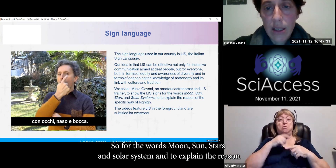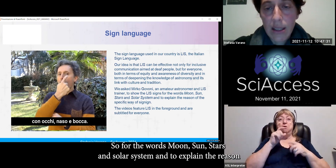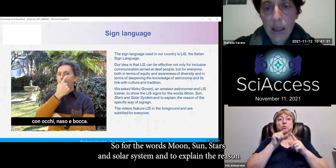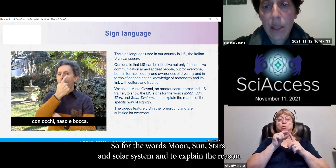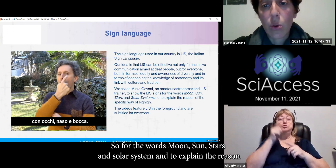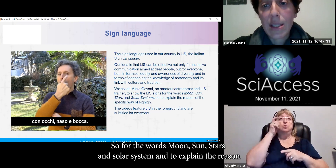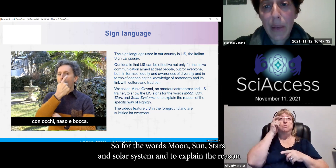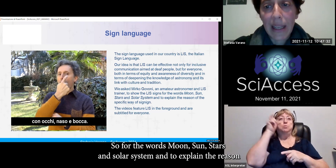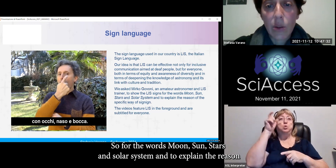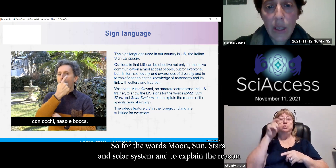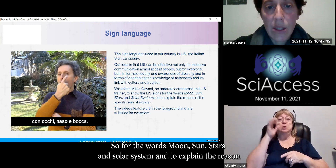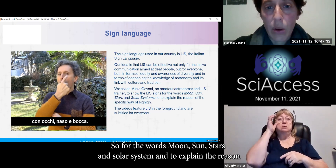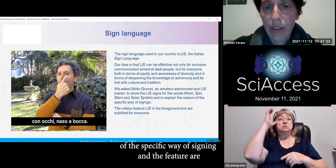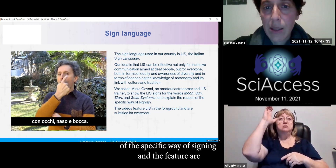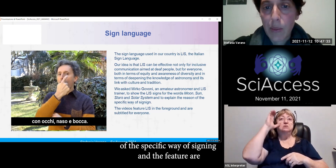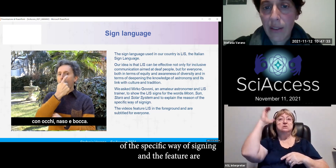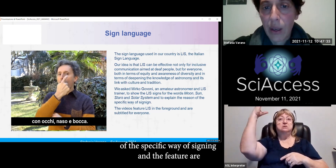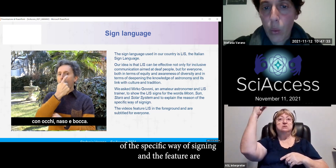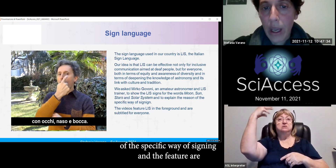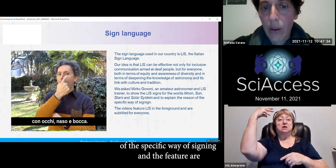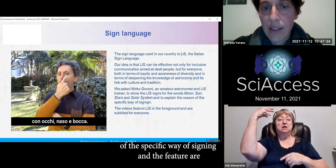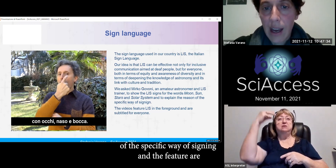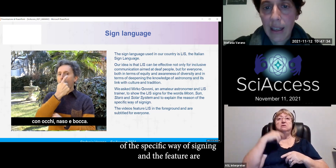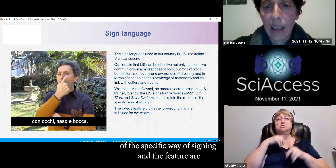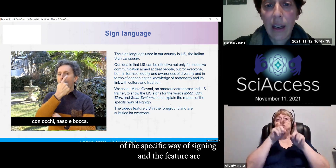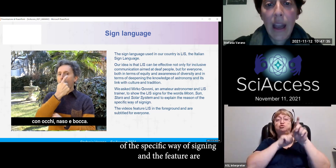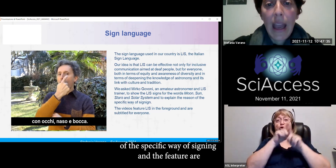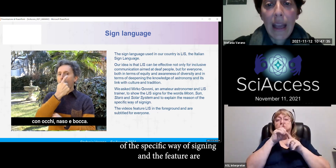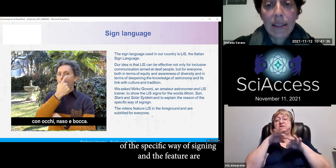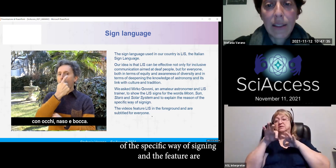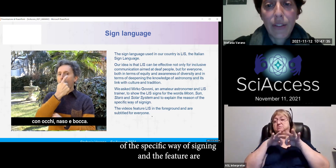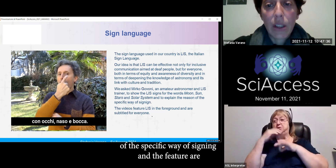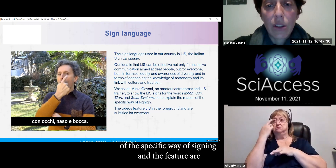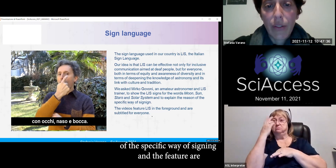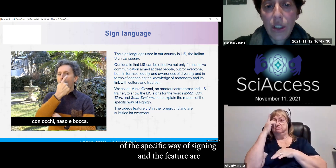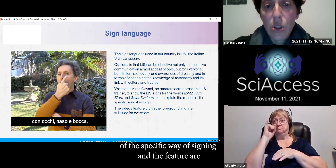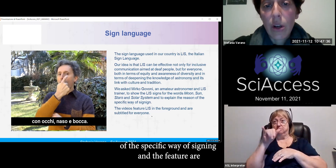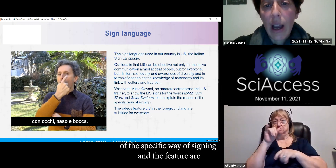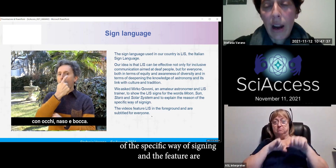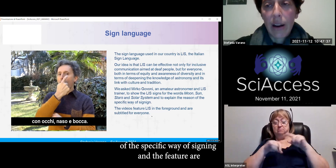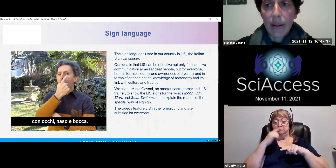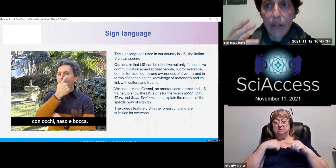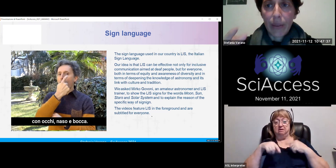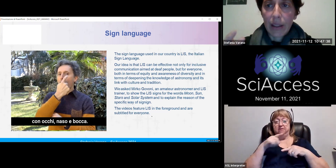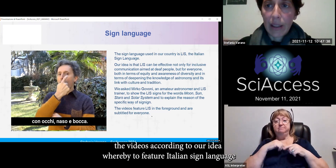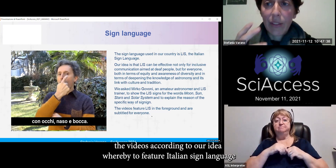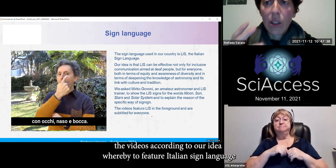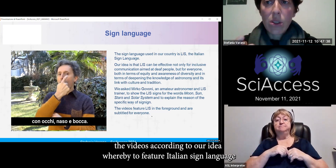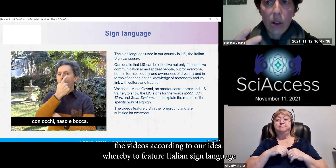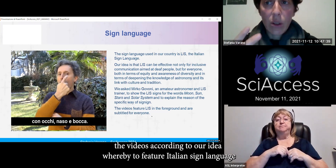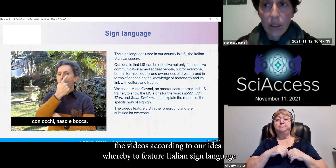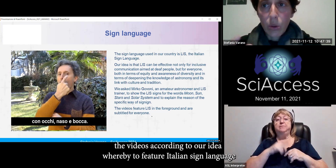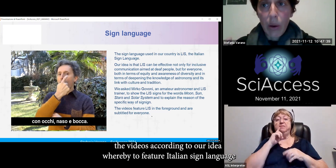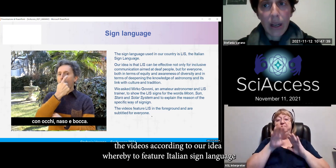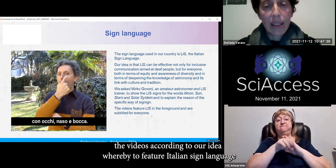and solar system, and to explain the reason of the specific way of signing. And the feature are the